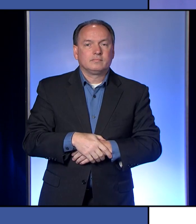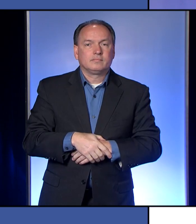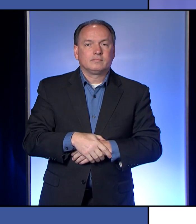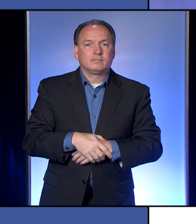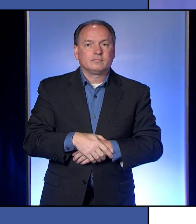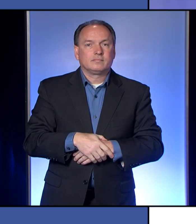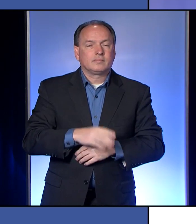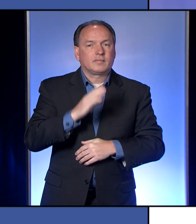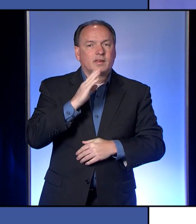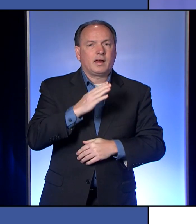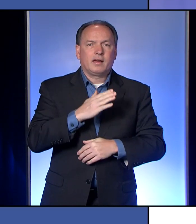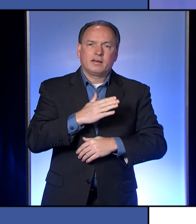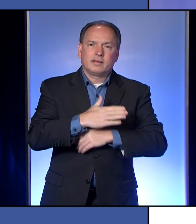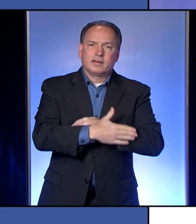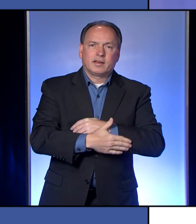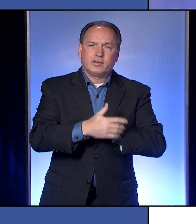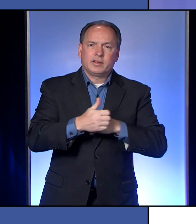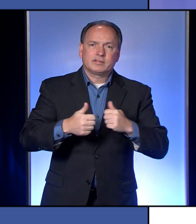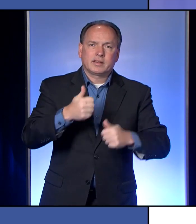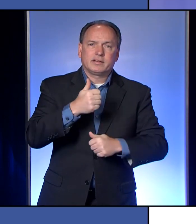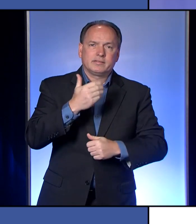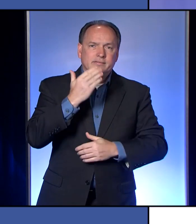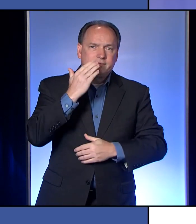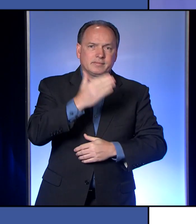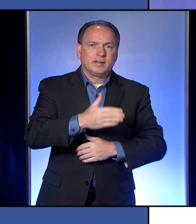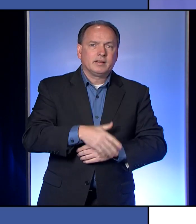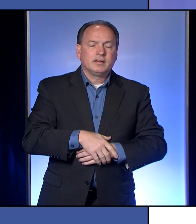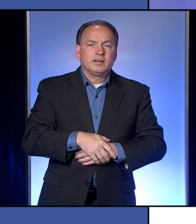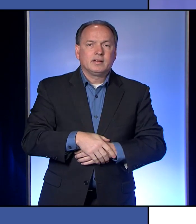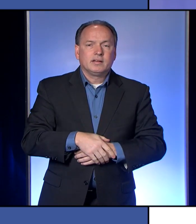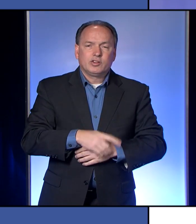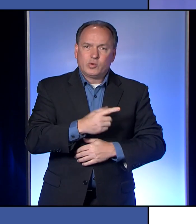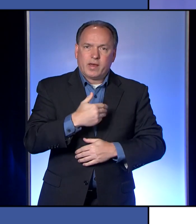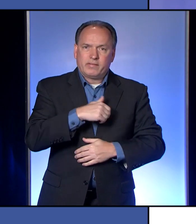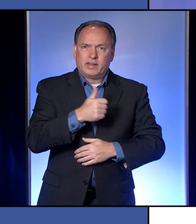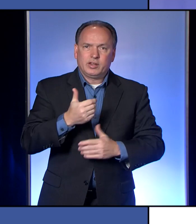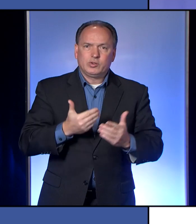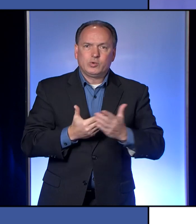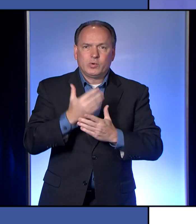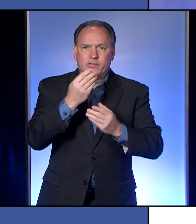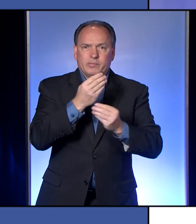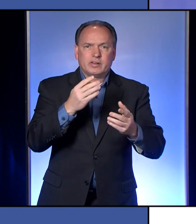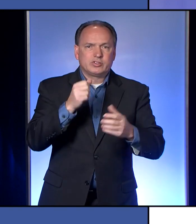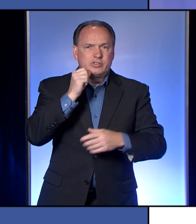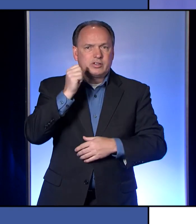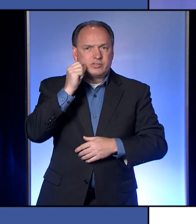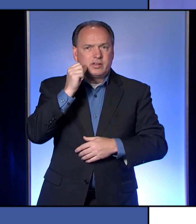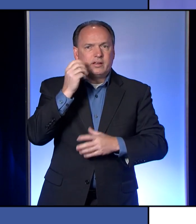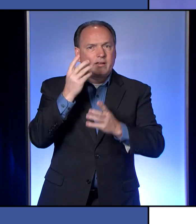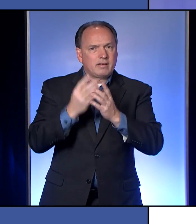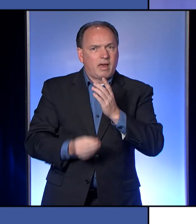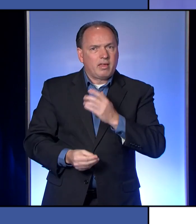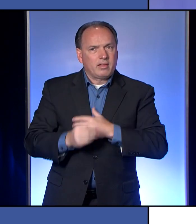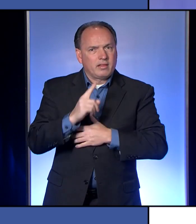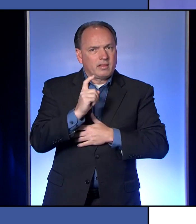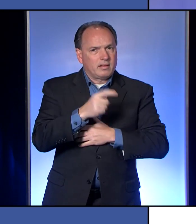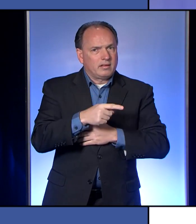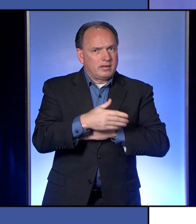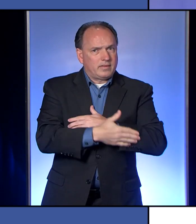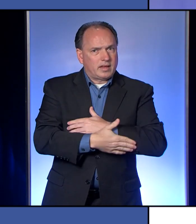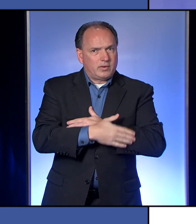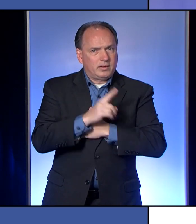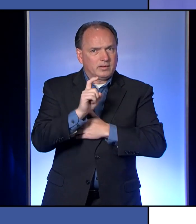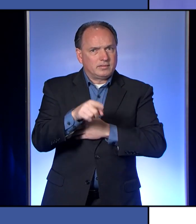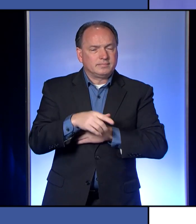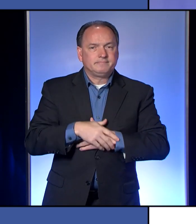Hi, County Executive. Yes. Hi, do you have any new information on yesterday's death in the county?